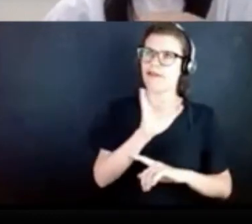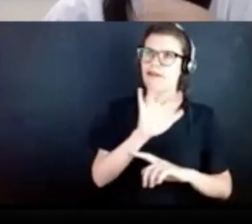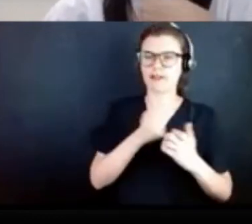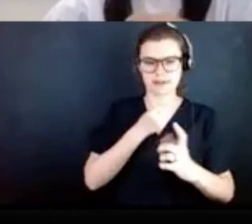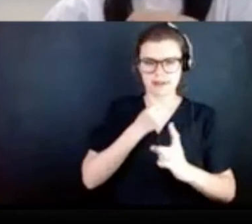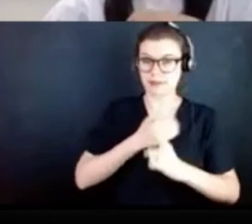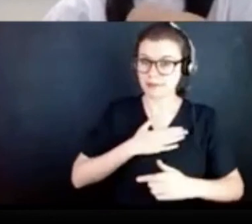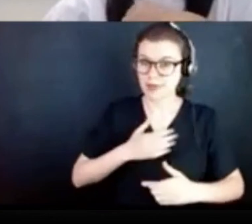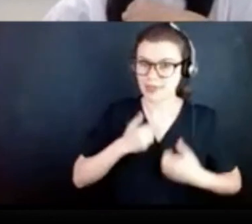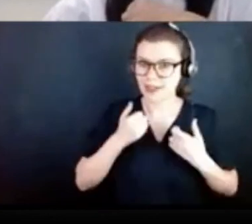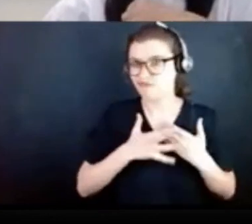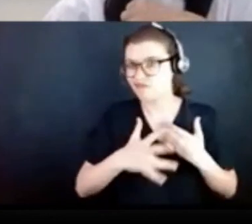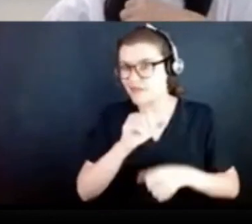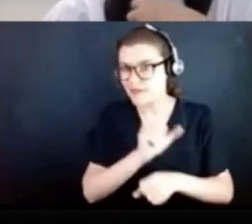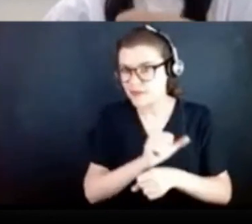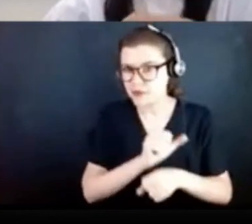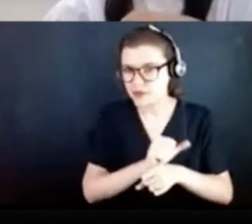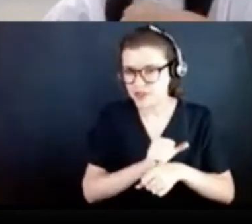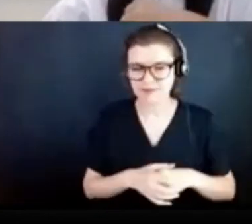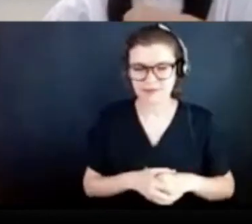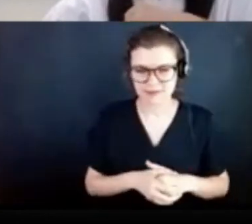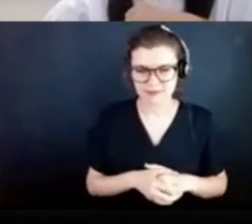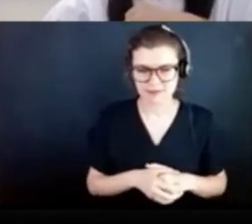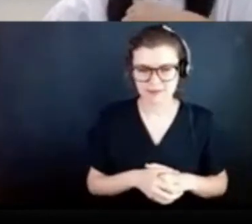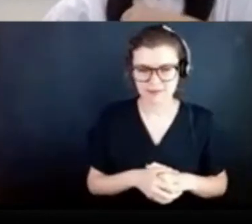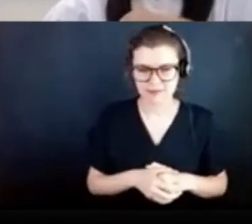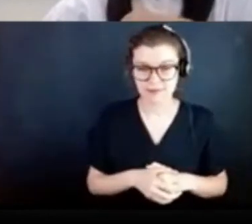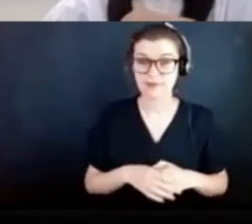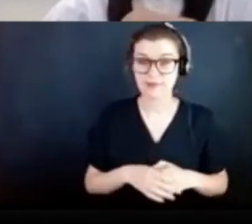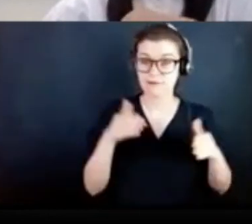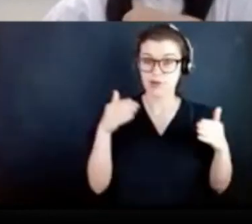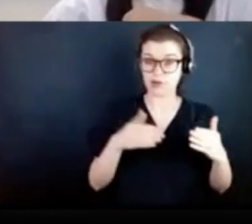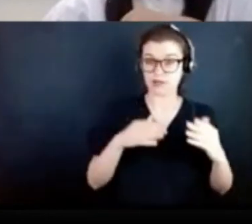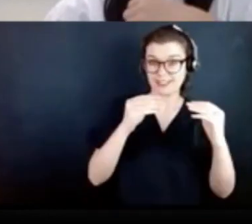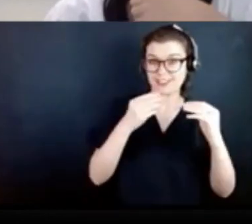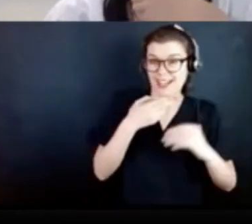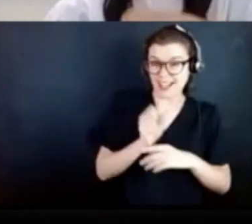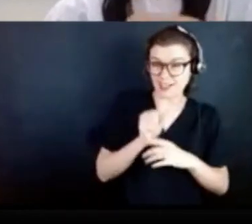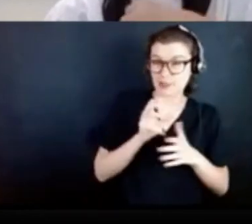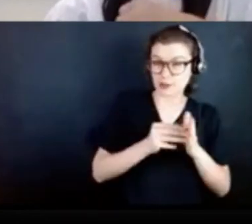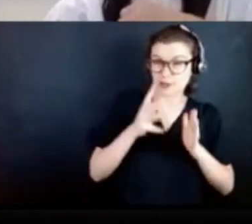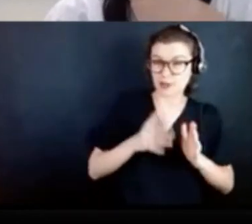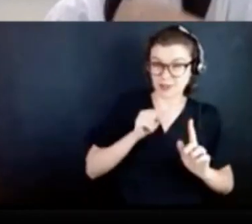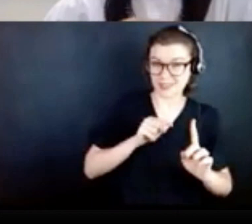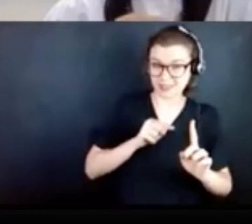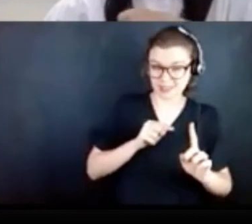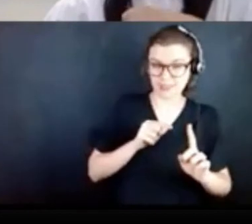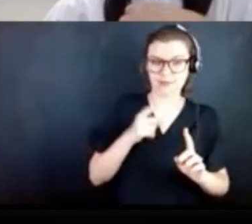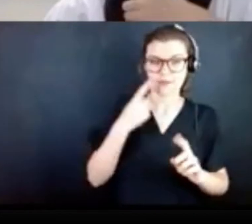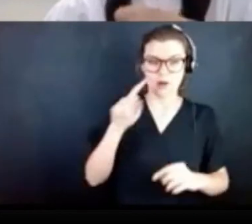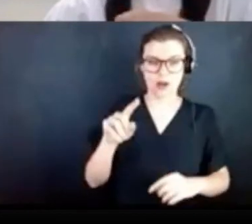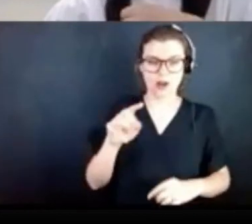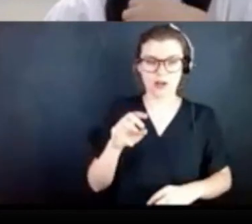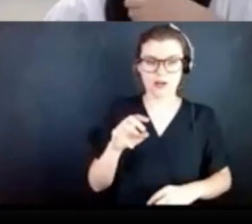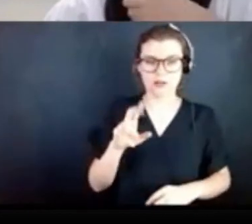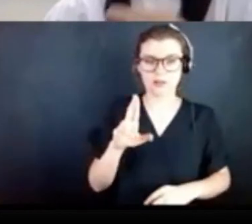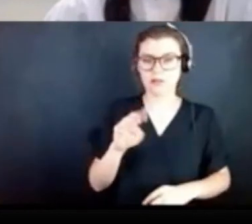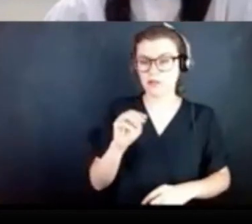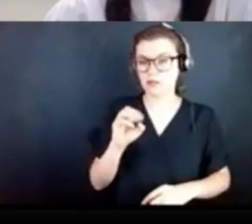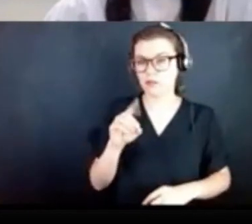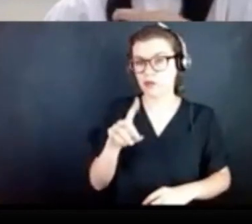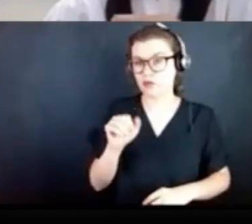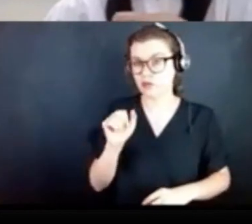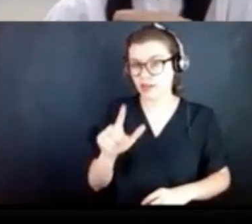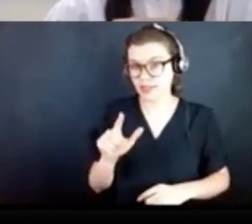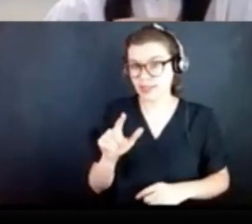careers. For instance, the work from my group focused on teaching high school students to model unstructured data as it's a